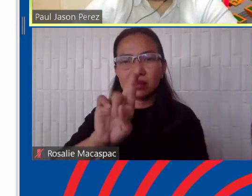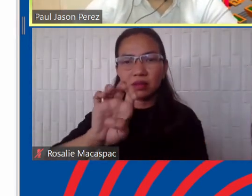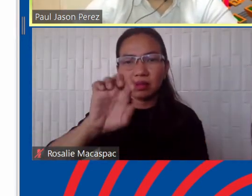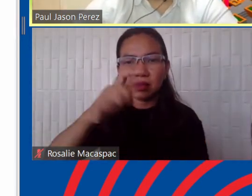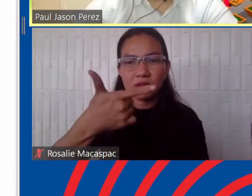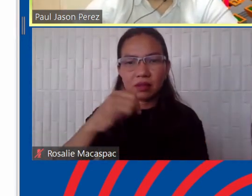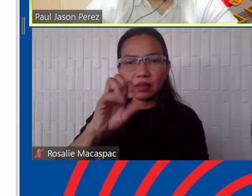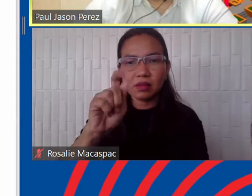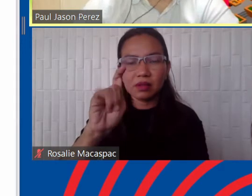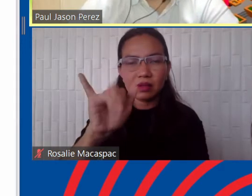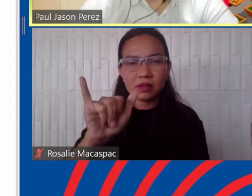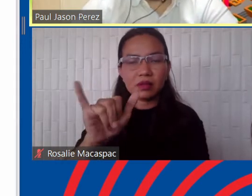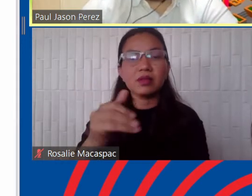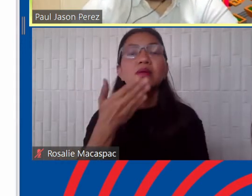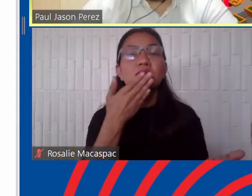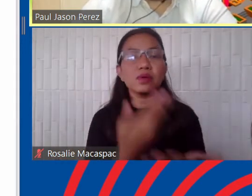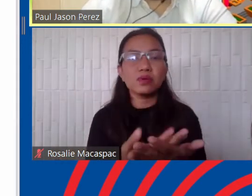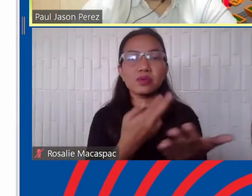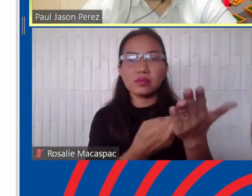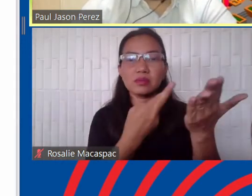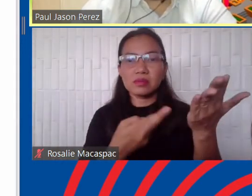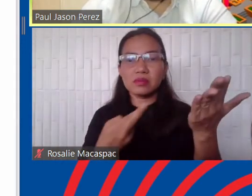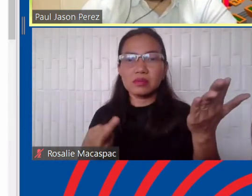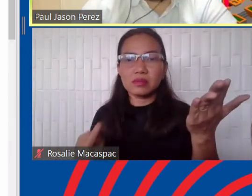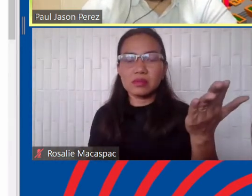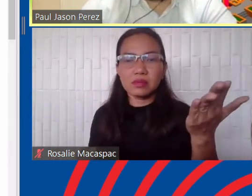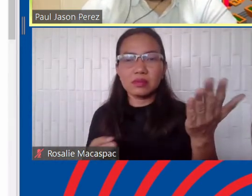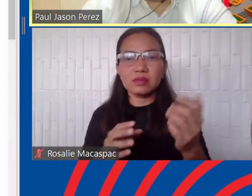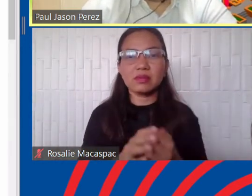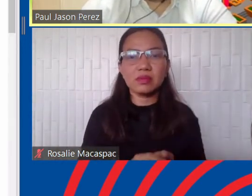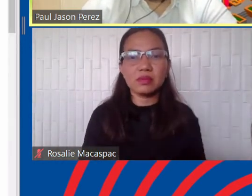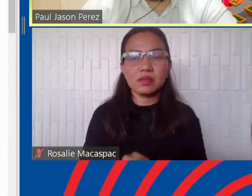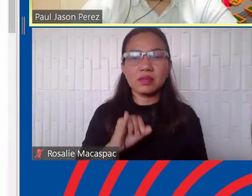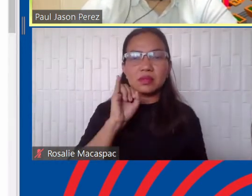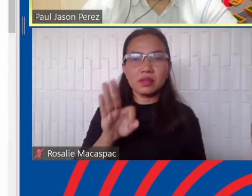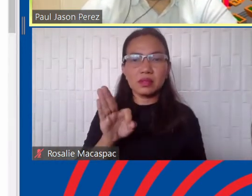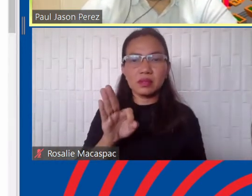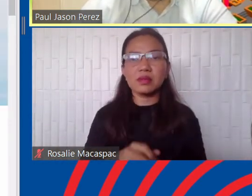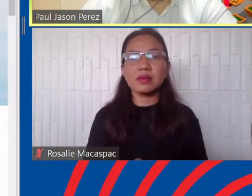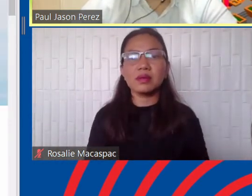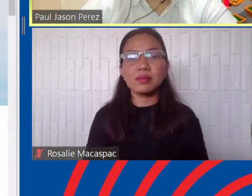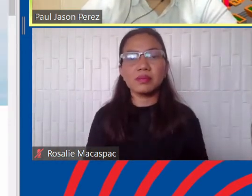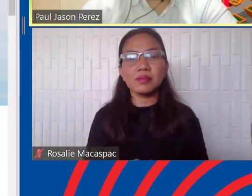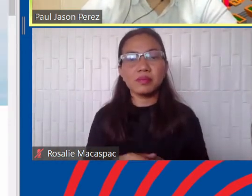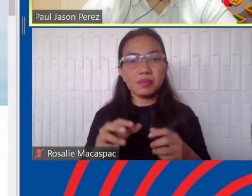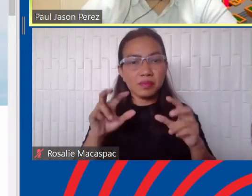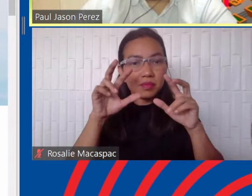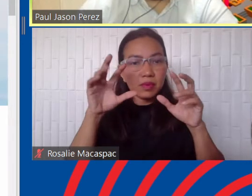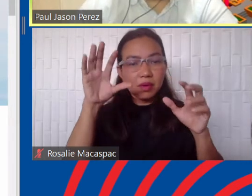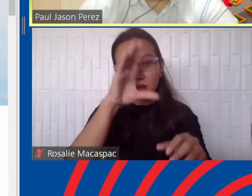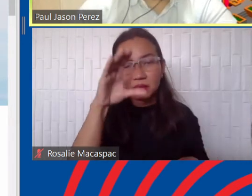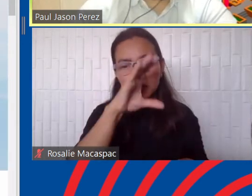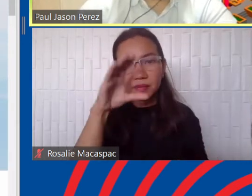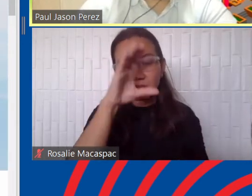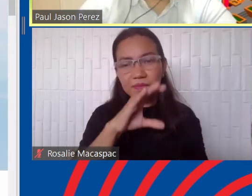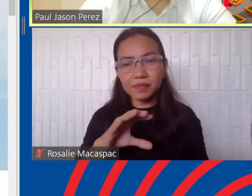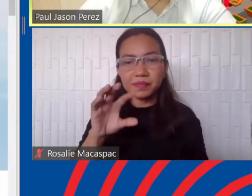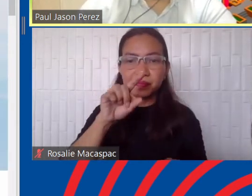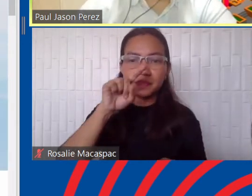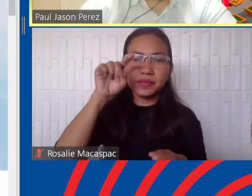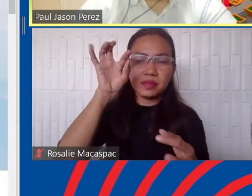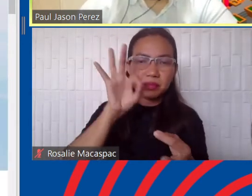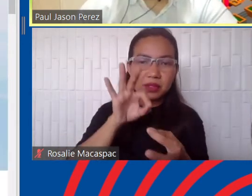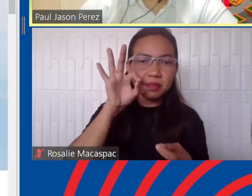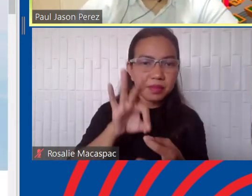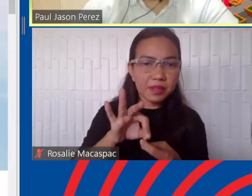a good resource if you are looking for a specific subject